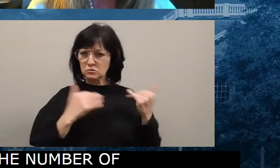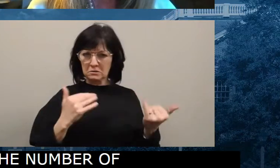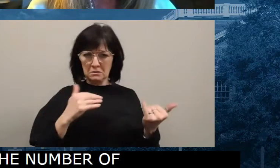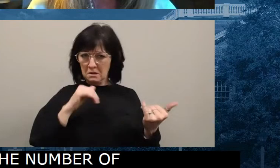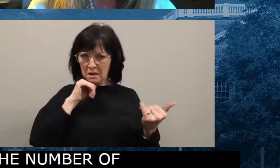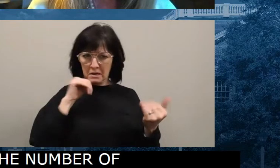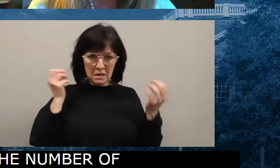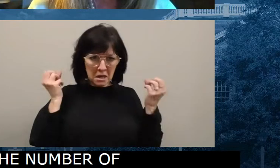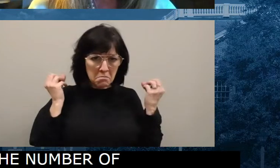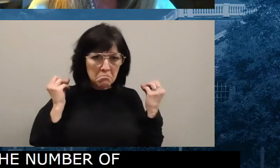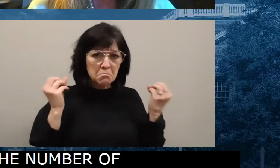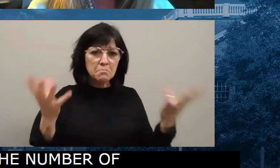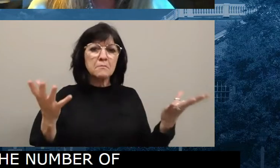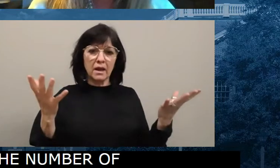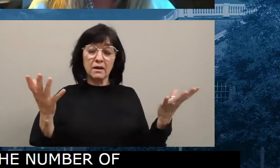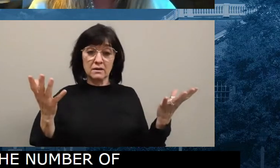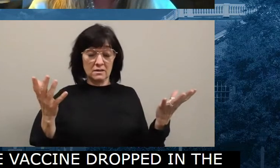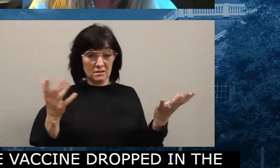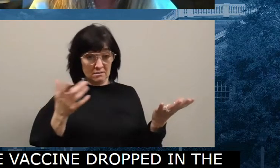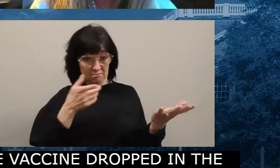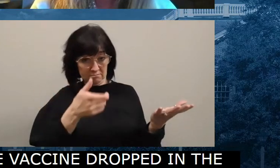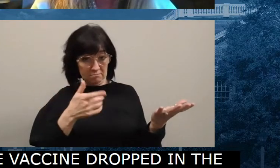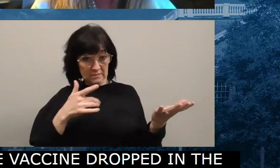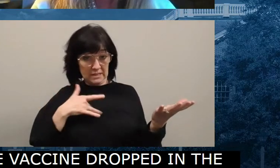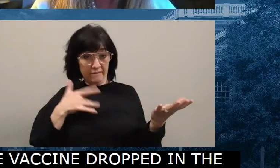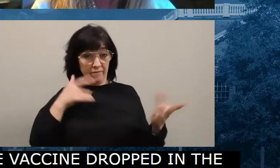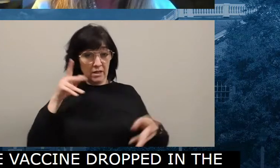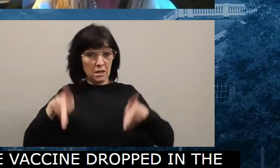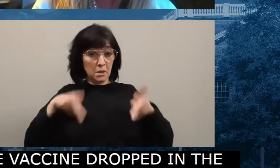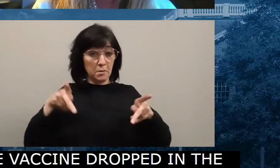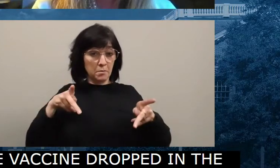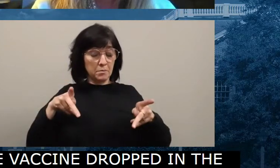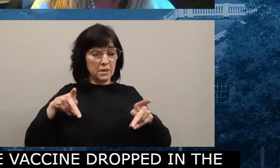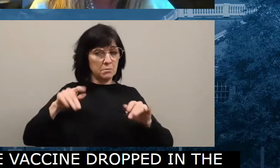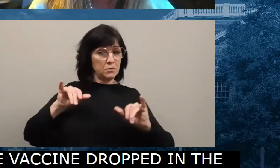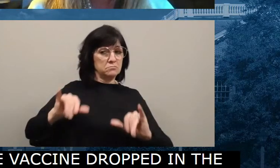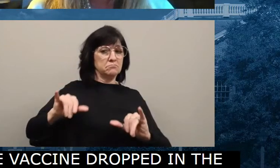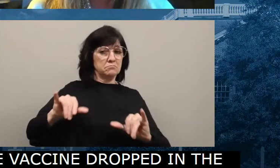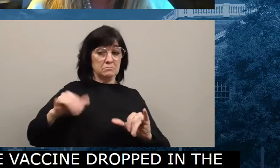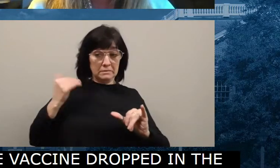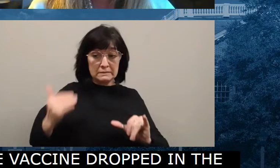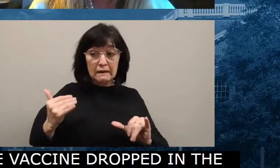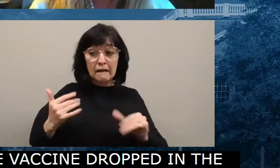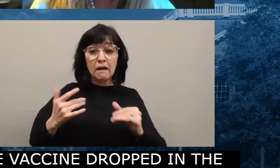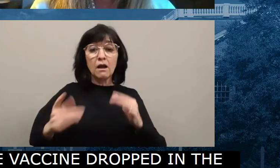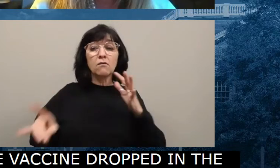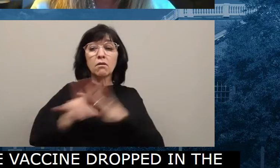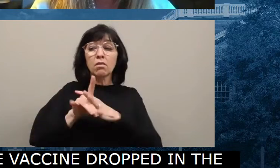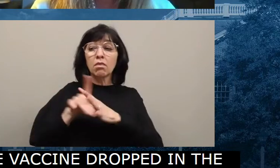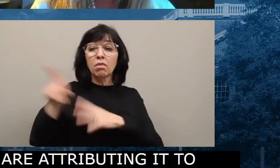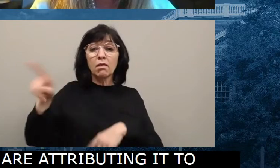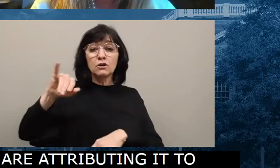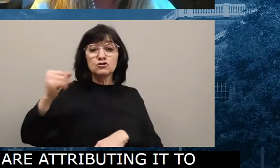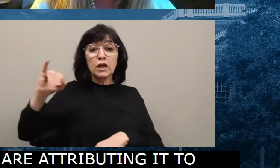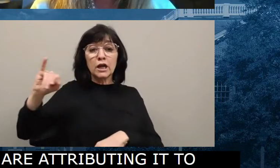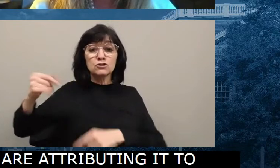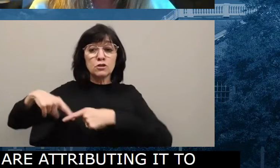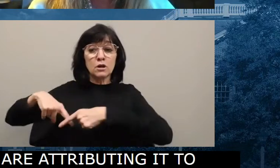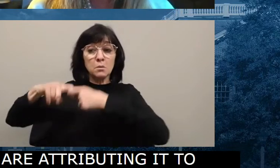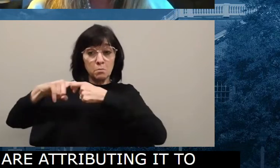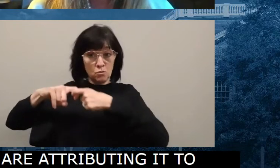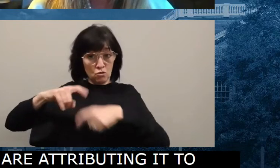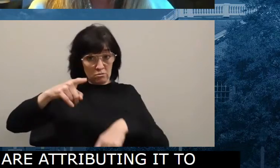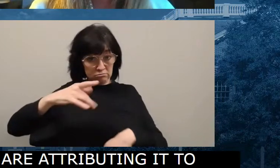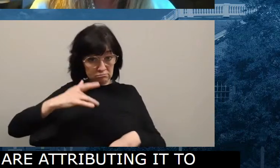that. Yeah, so I don't know that we've done an analysis of that. We do know that